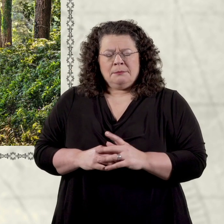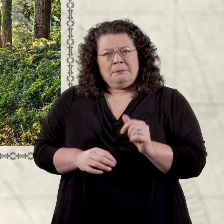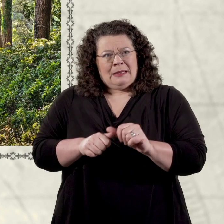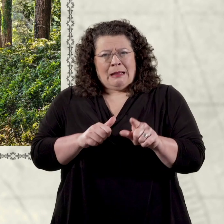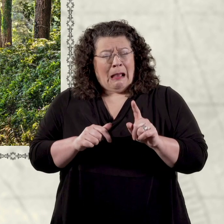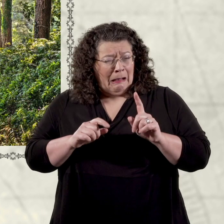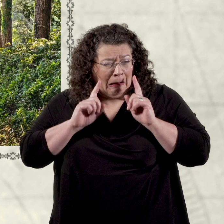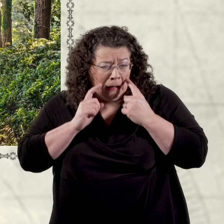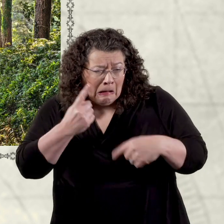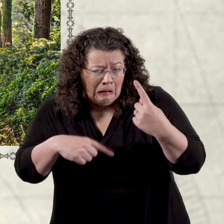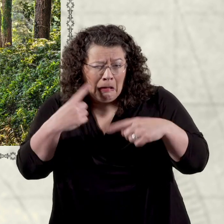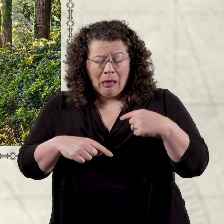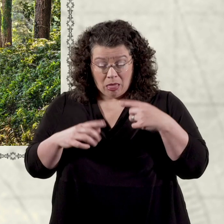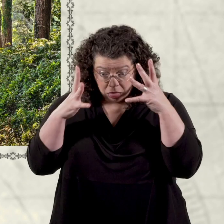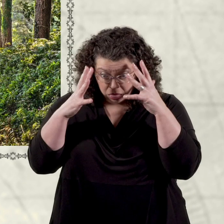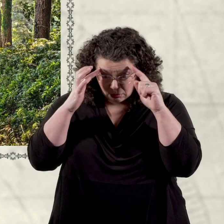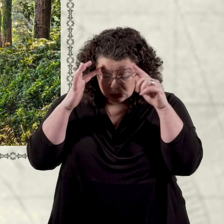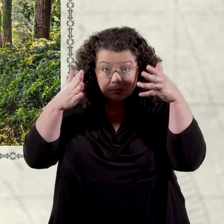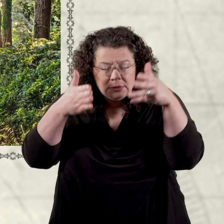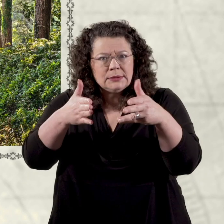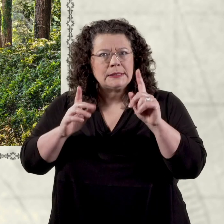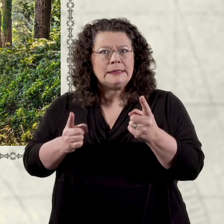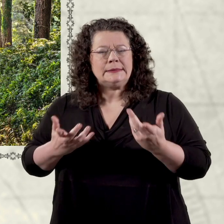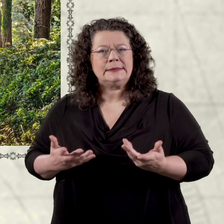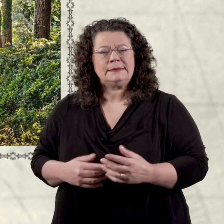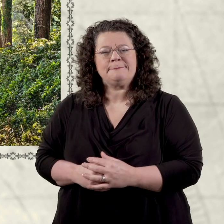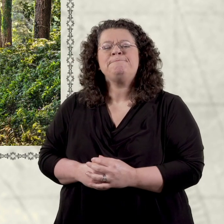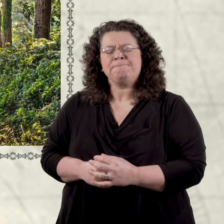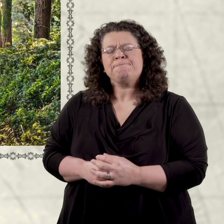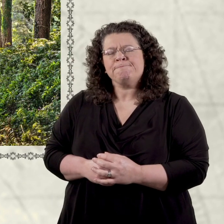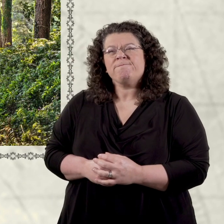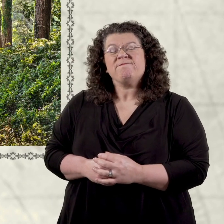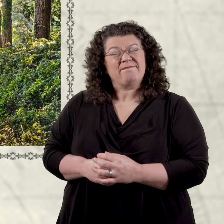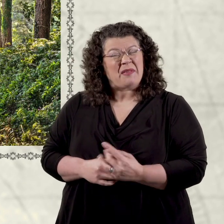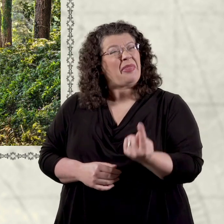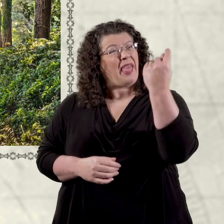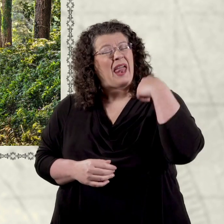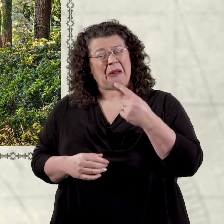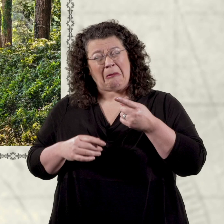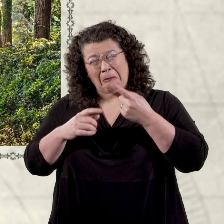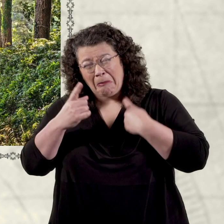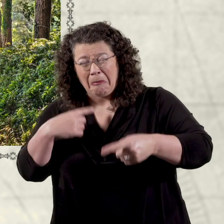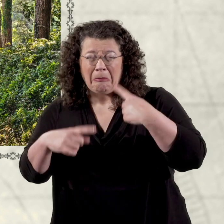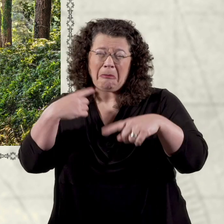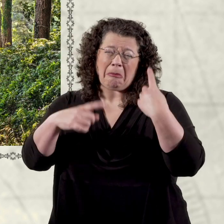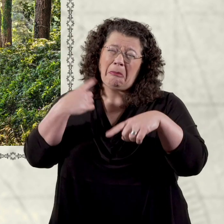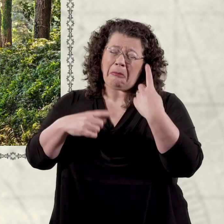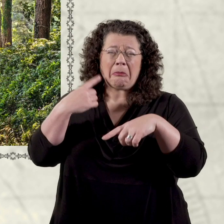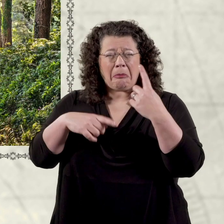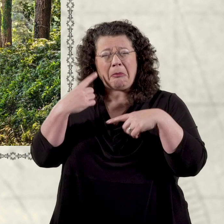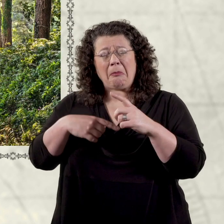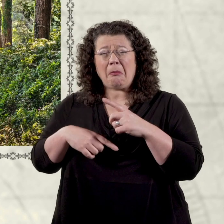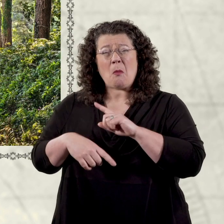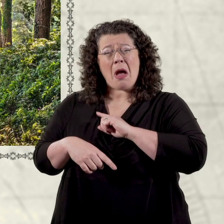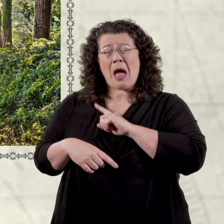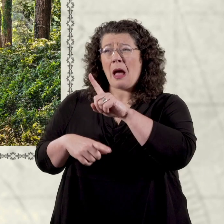Much better. God, I couldn't hear myself think. But apparently, that's how I was.